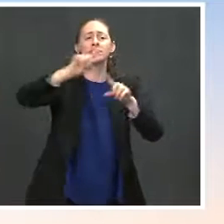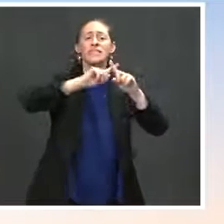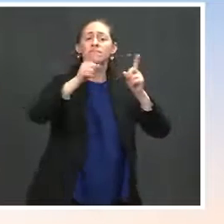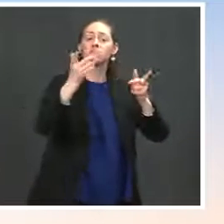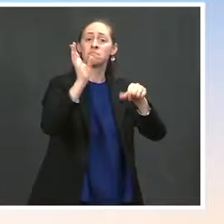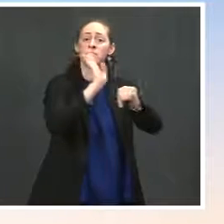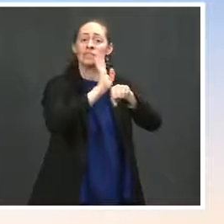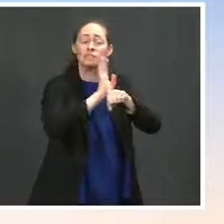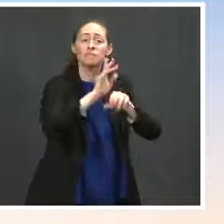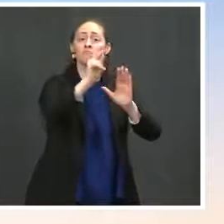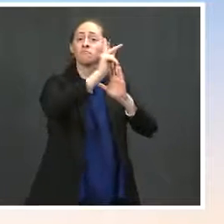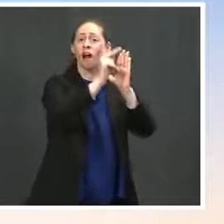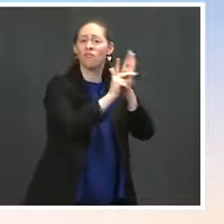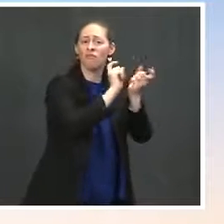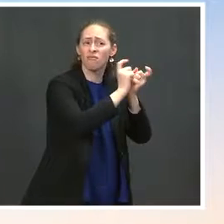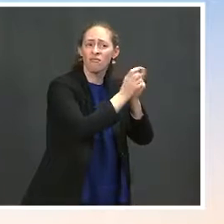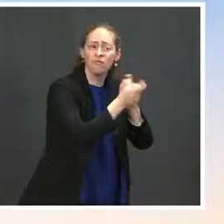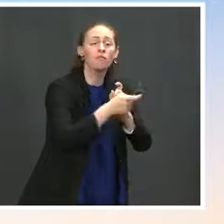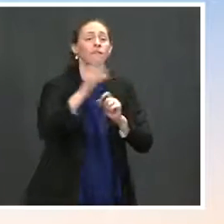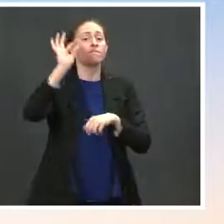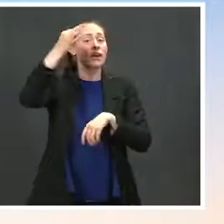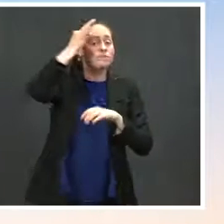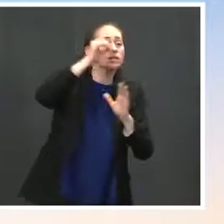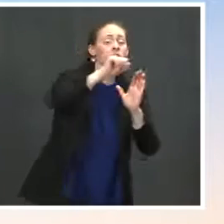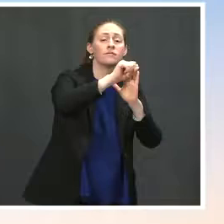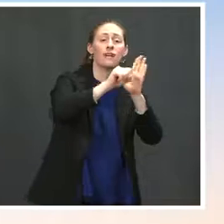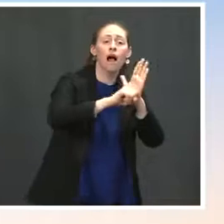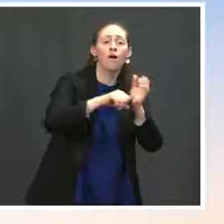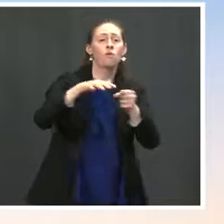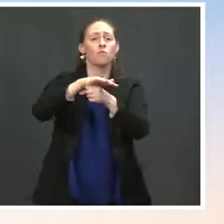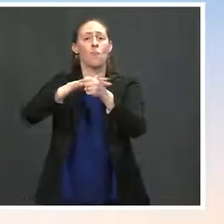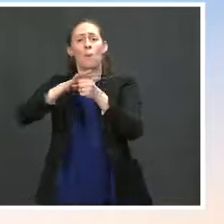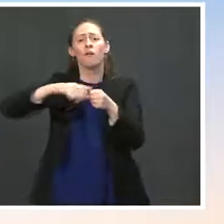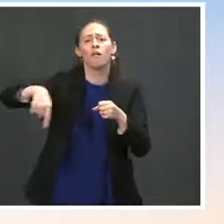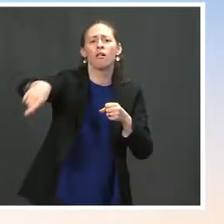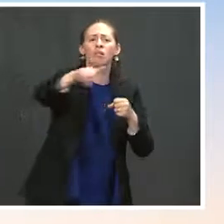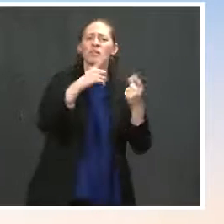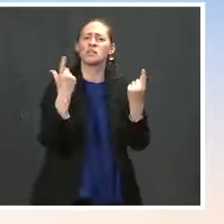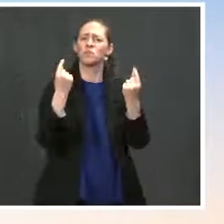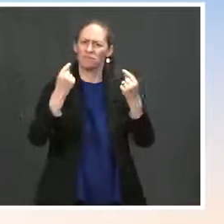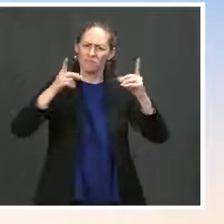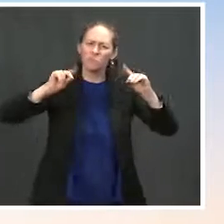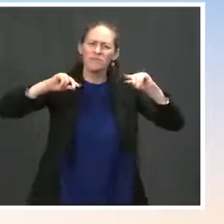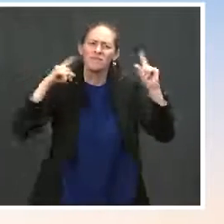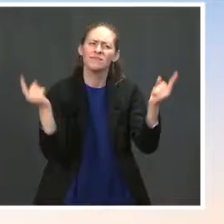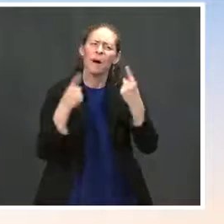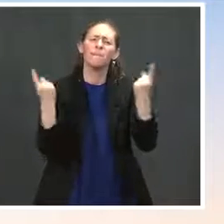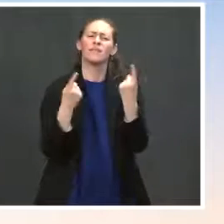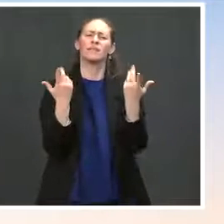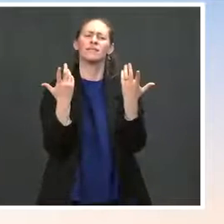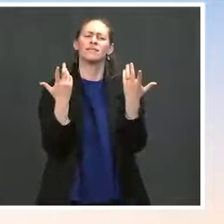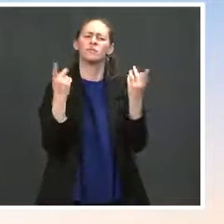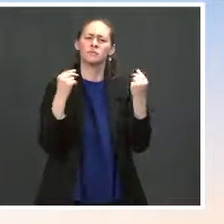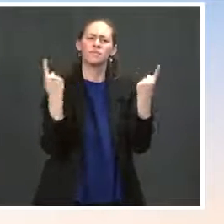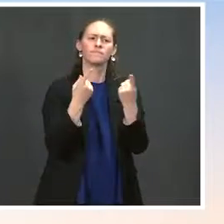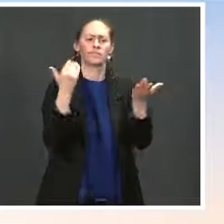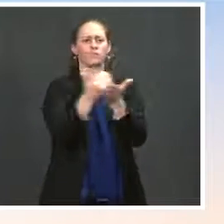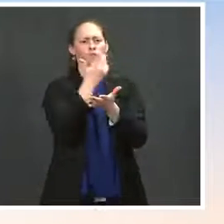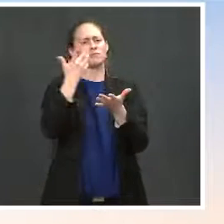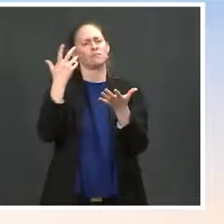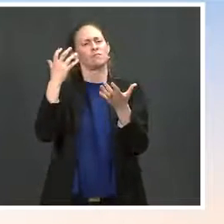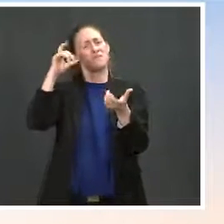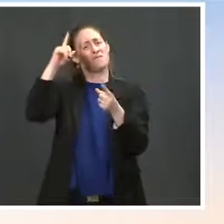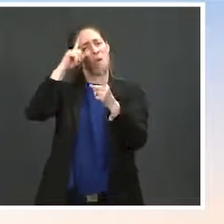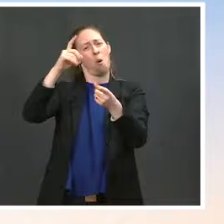and state and local actions to grow our economy and to reduce our emissions. Look, President Biden